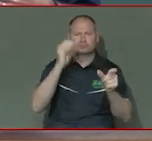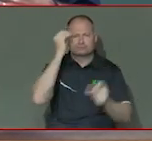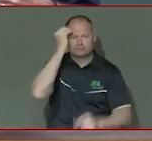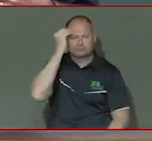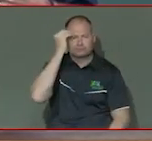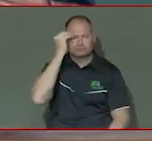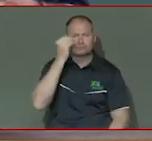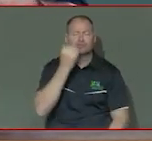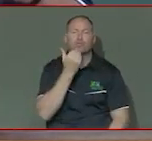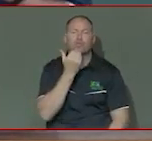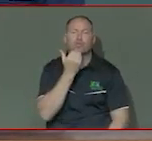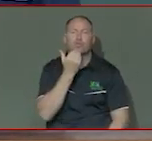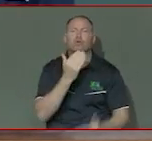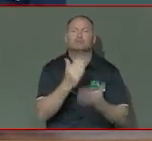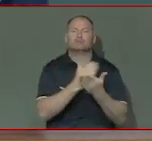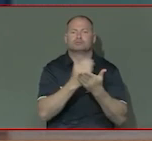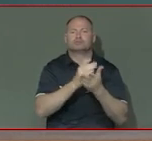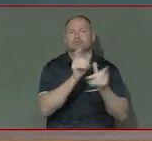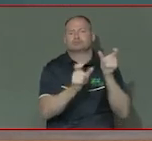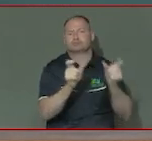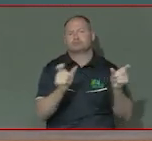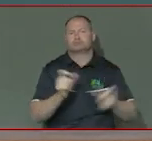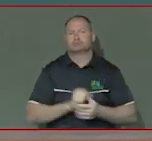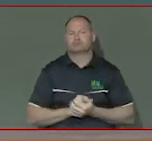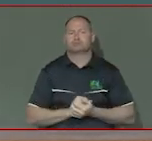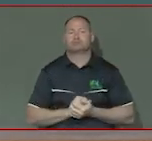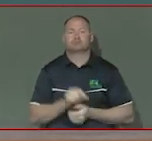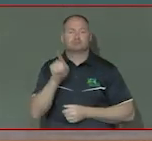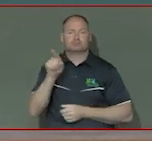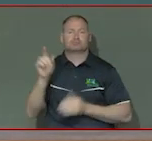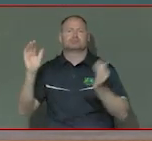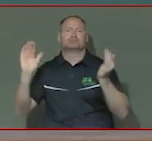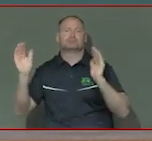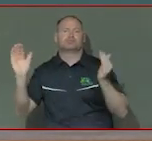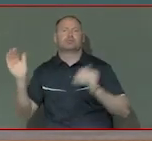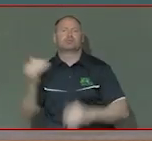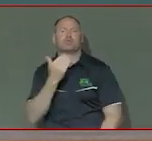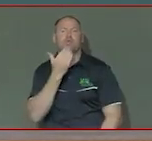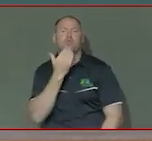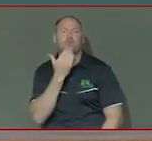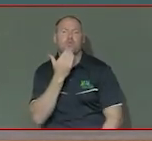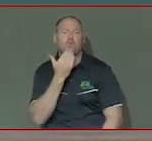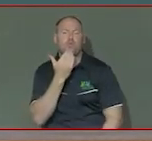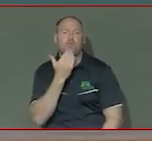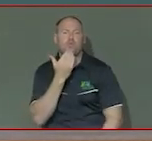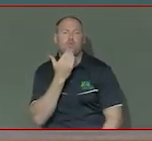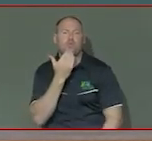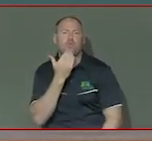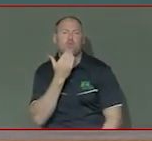shareholders. All right. So what do we compare this one to? The interest of our